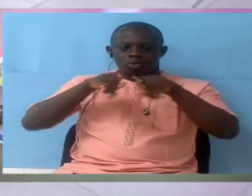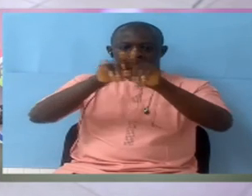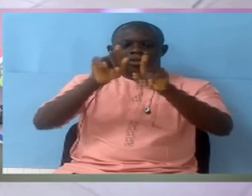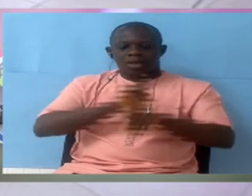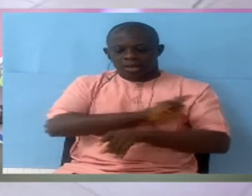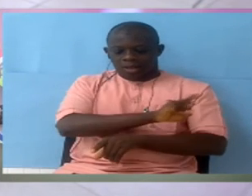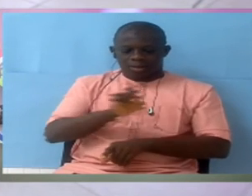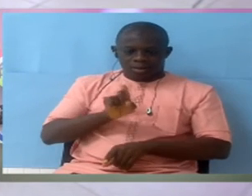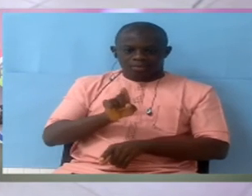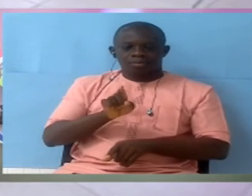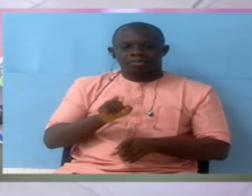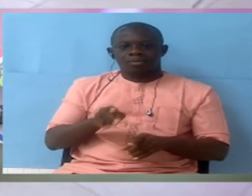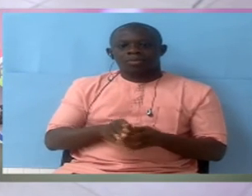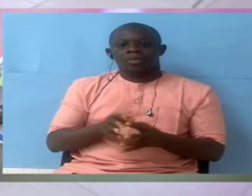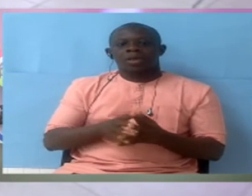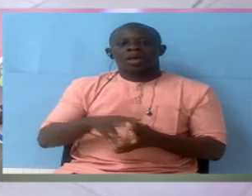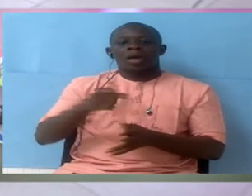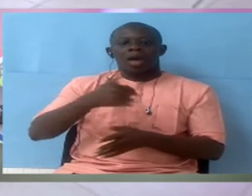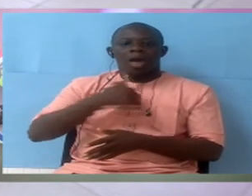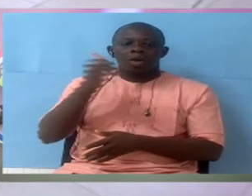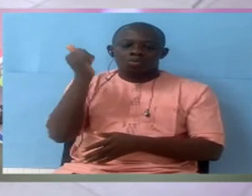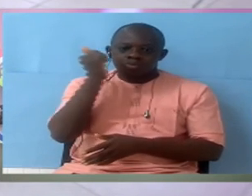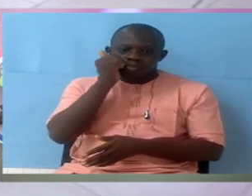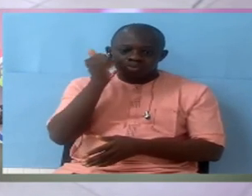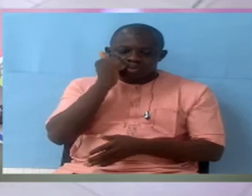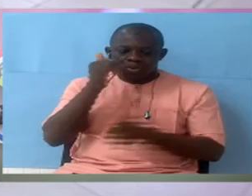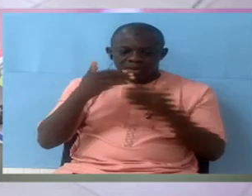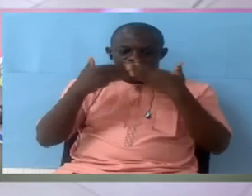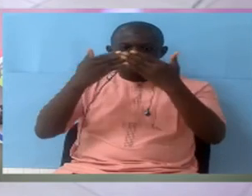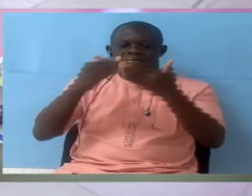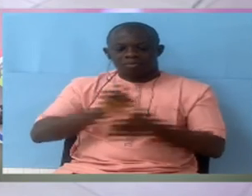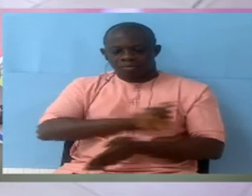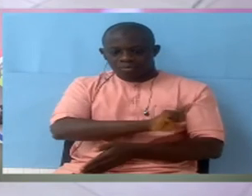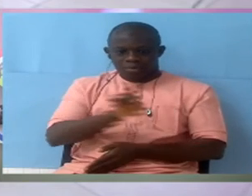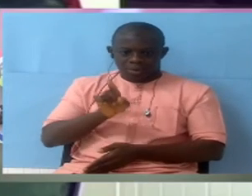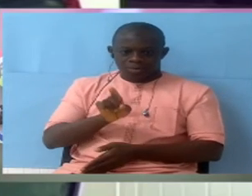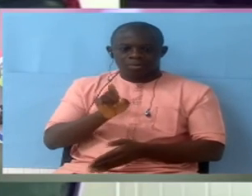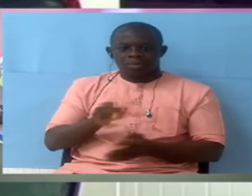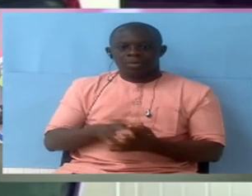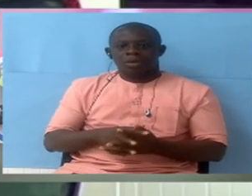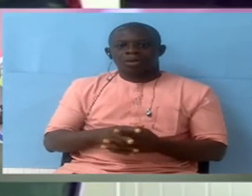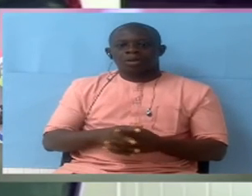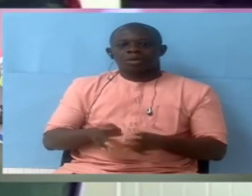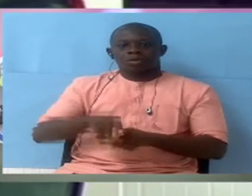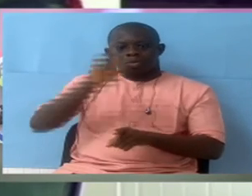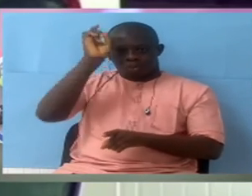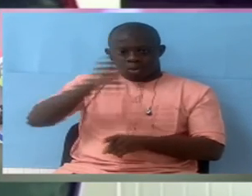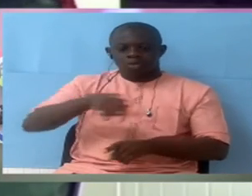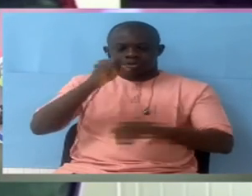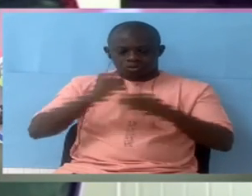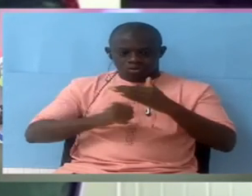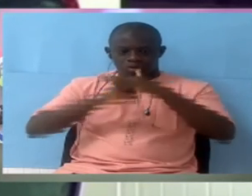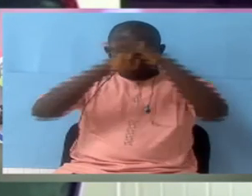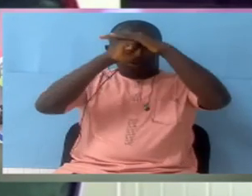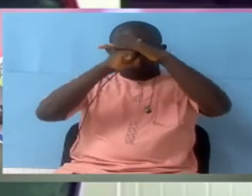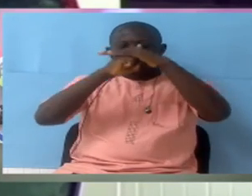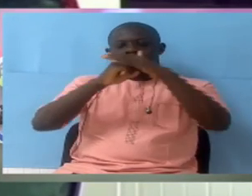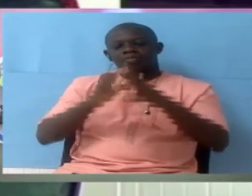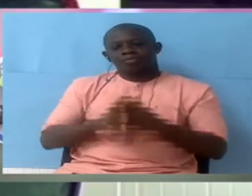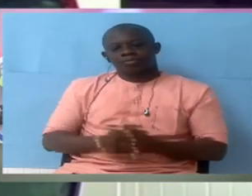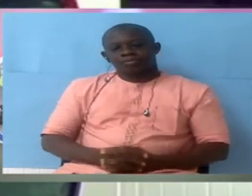ñoom. I always tell them, sa yu nek dama len de wax ne, we have to be loyal, dañ